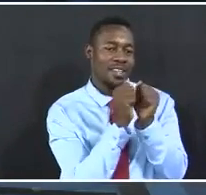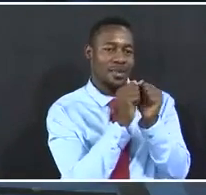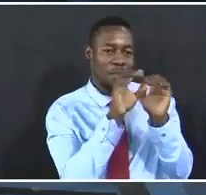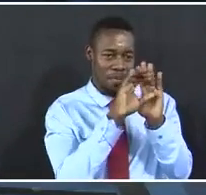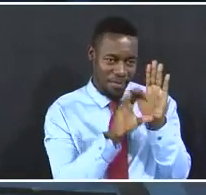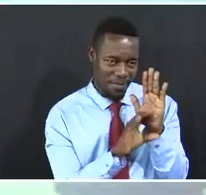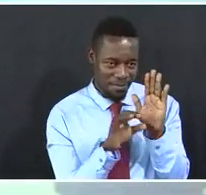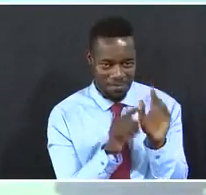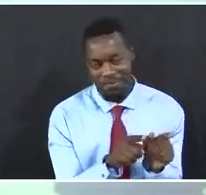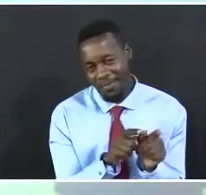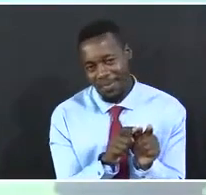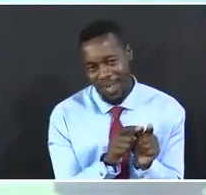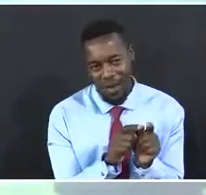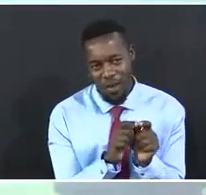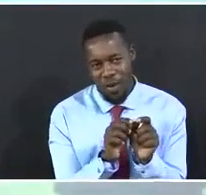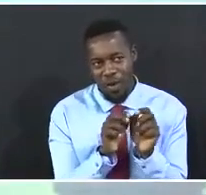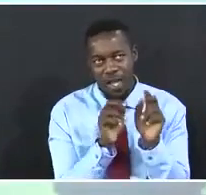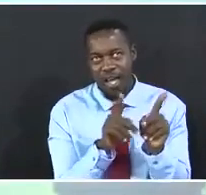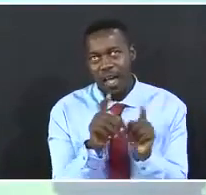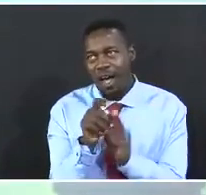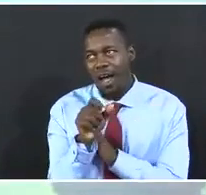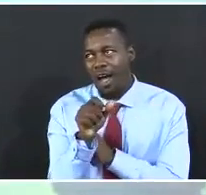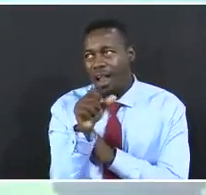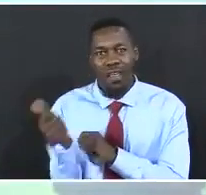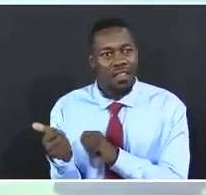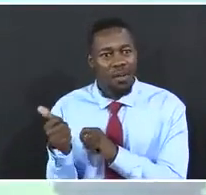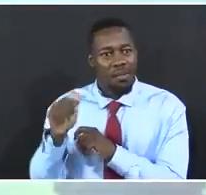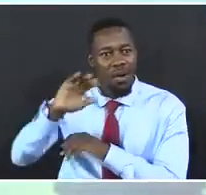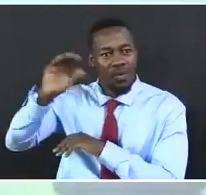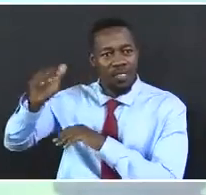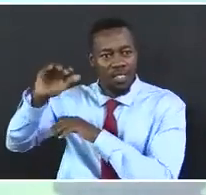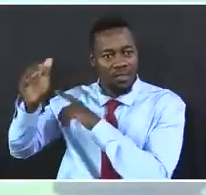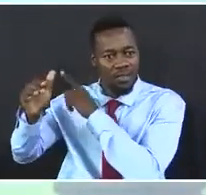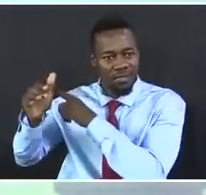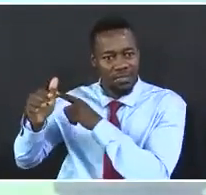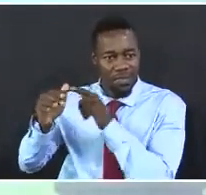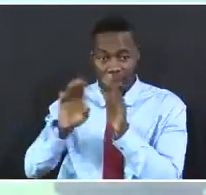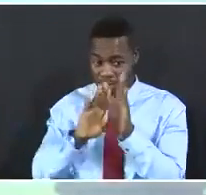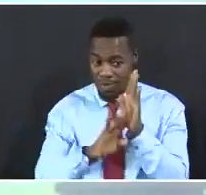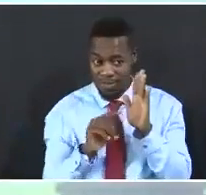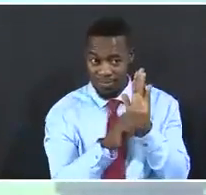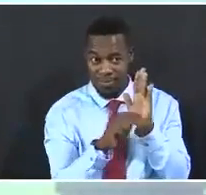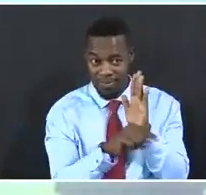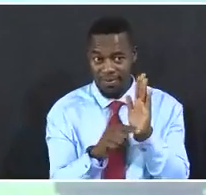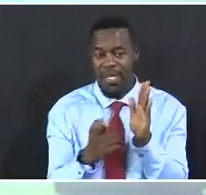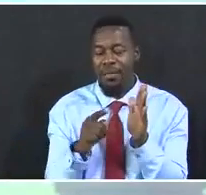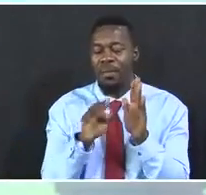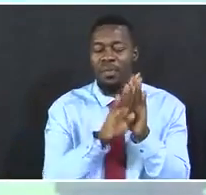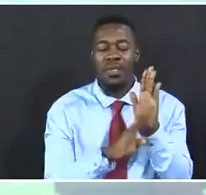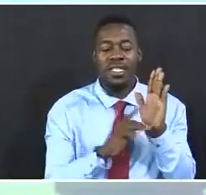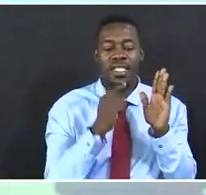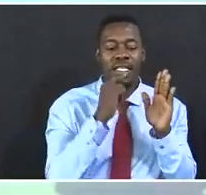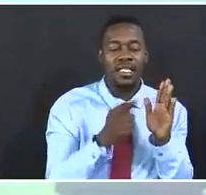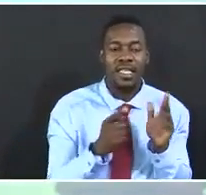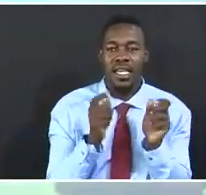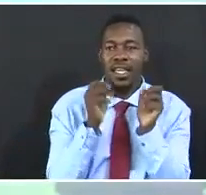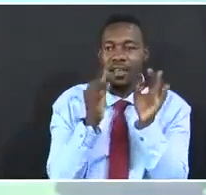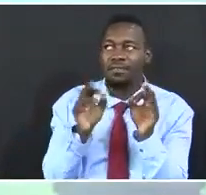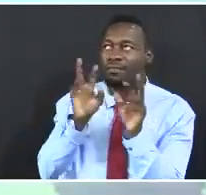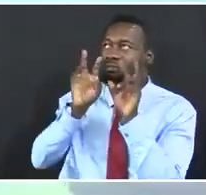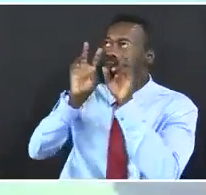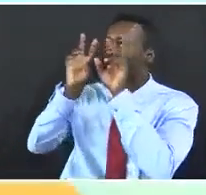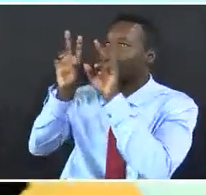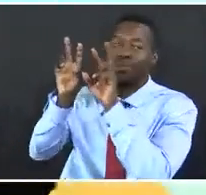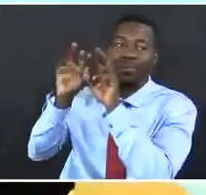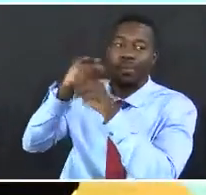common in these verses. It's about God. Where to find God? Not